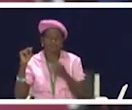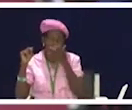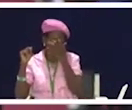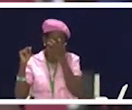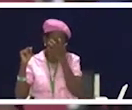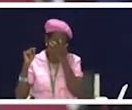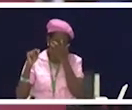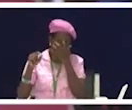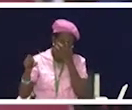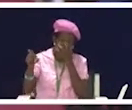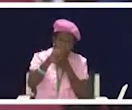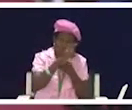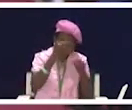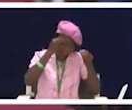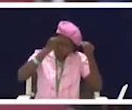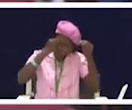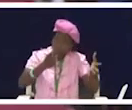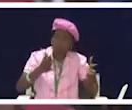you do my will.